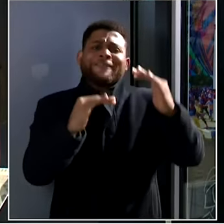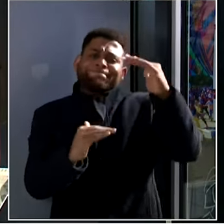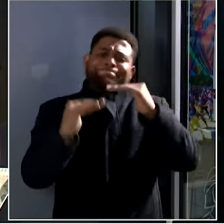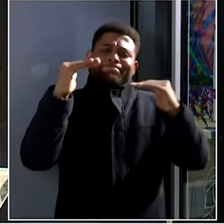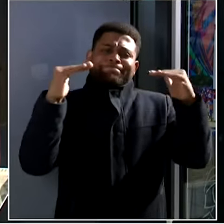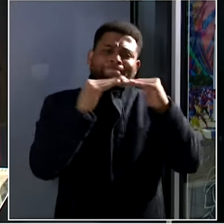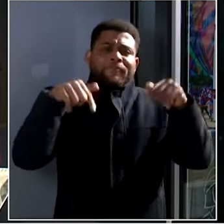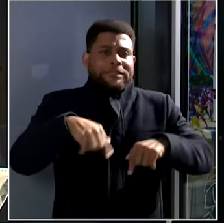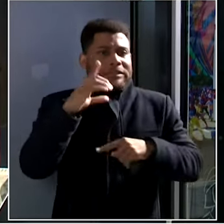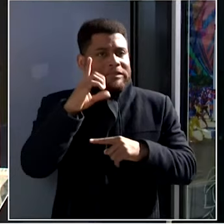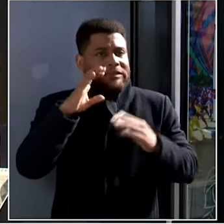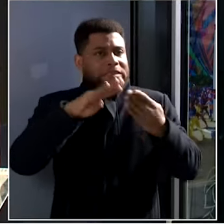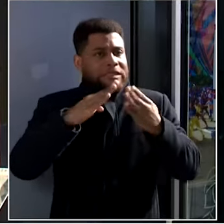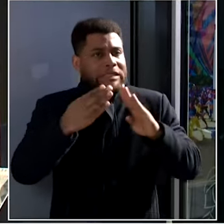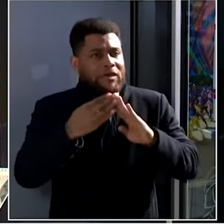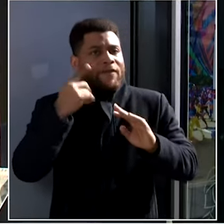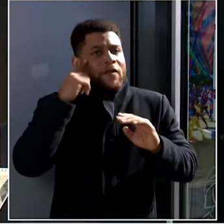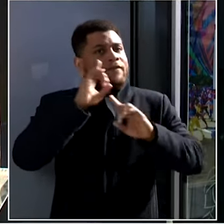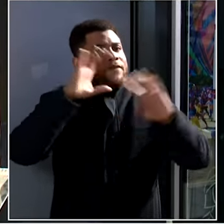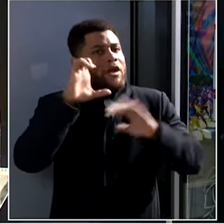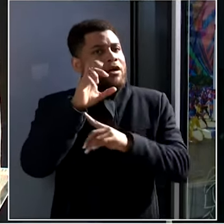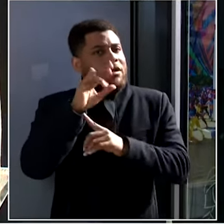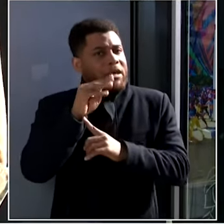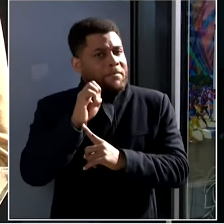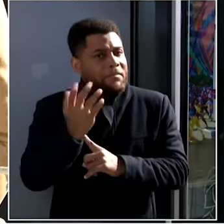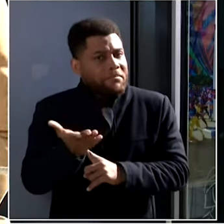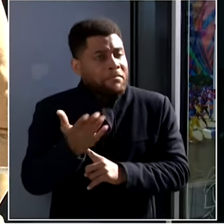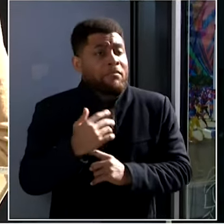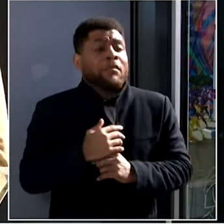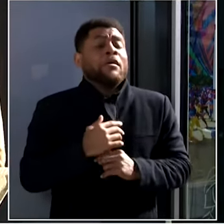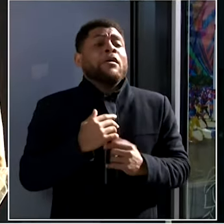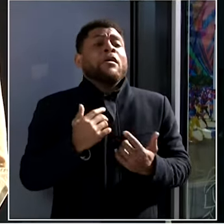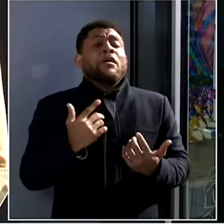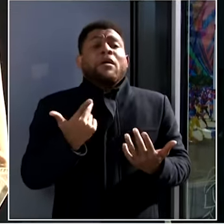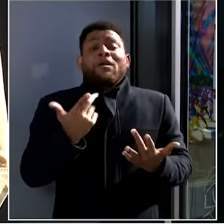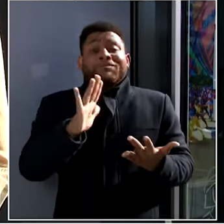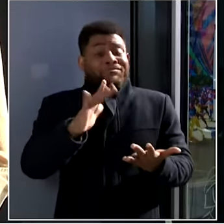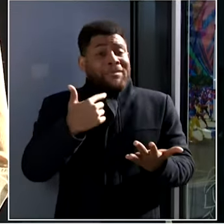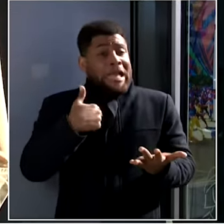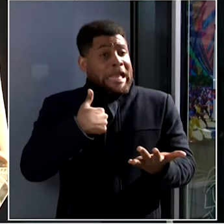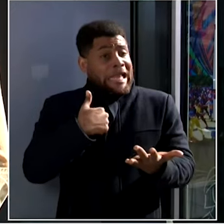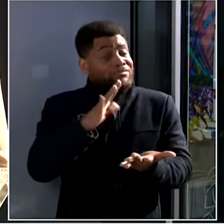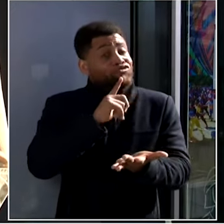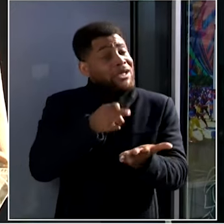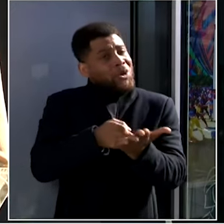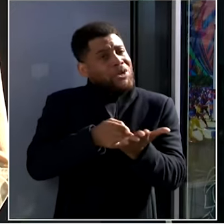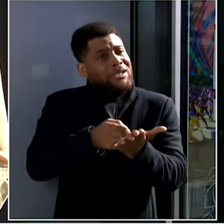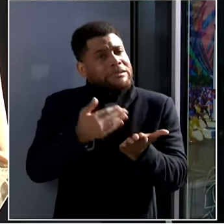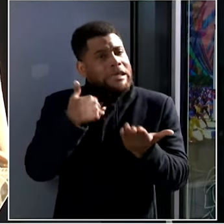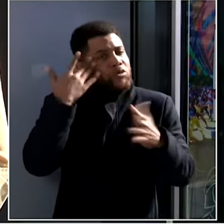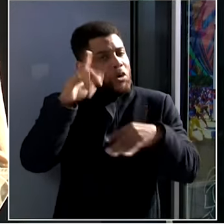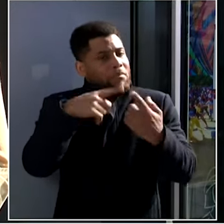violent crime. And I would tend, not knowing a lot about this nominee, I would tend to